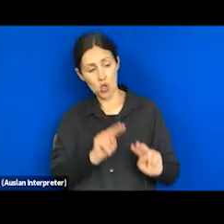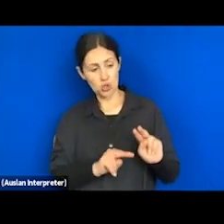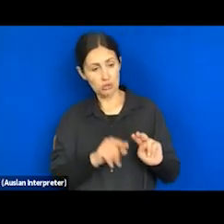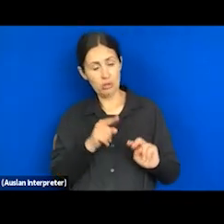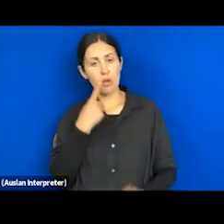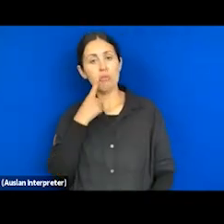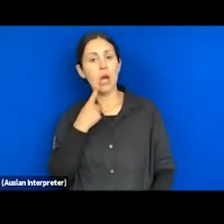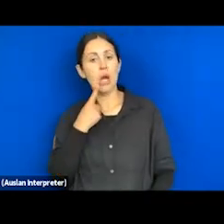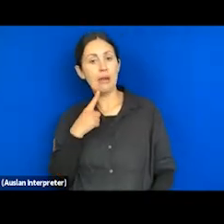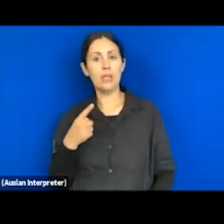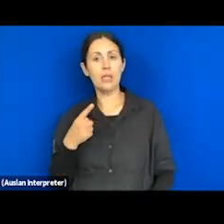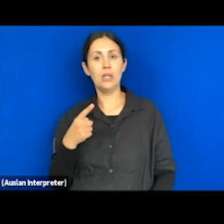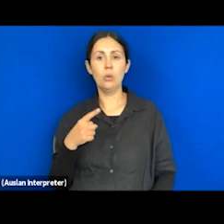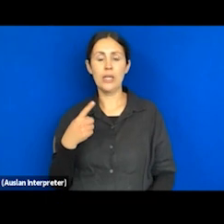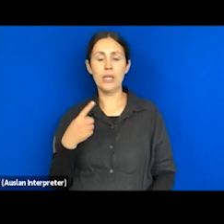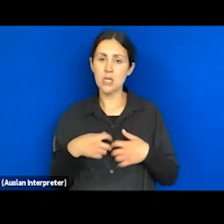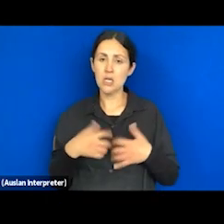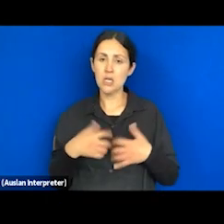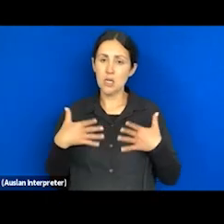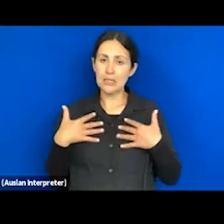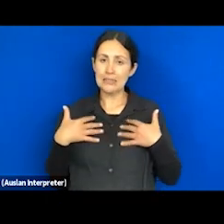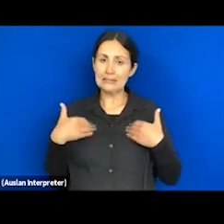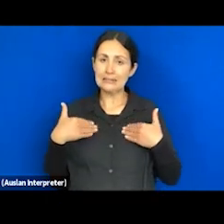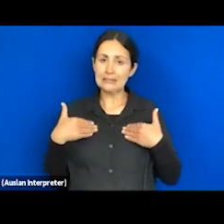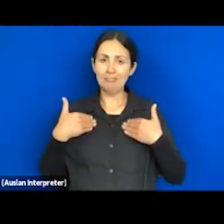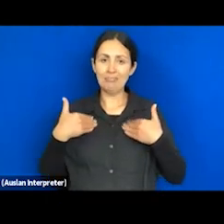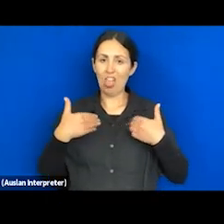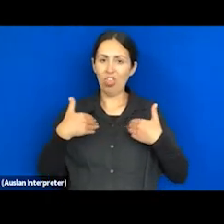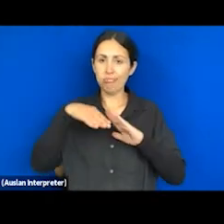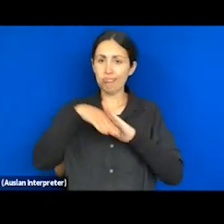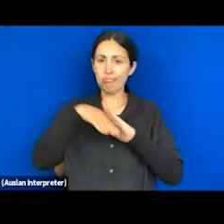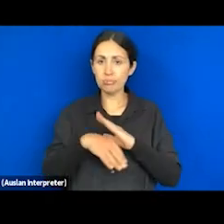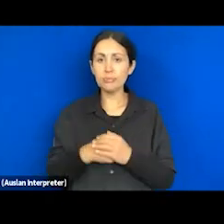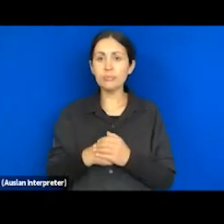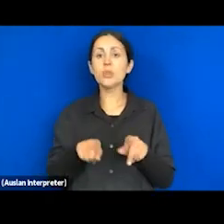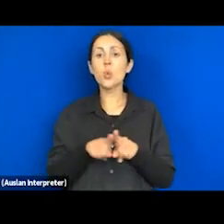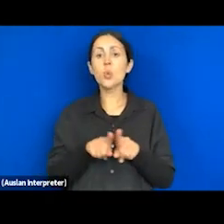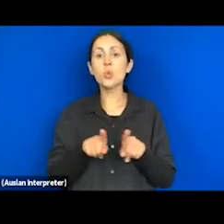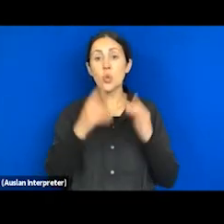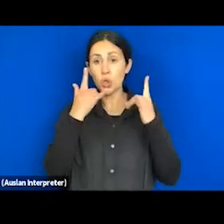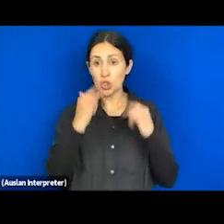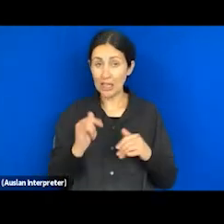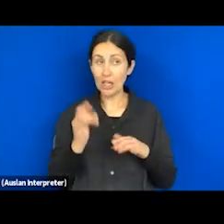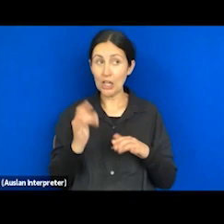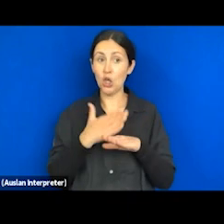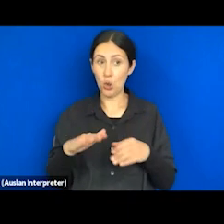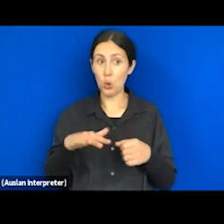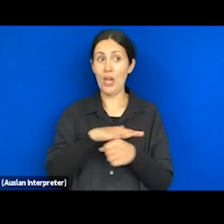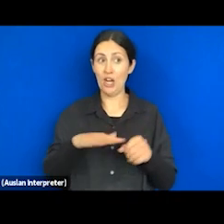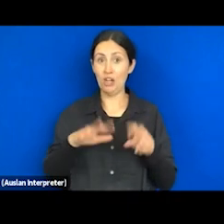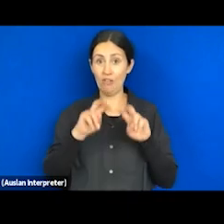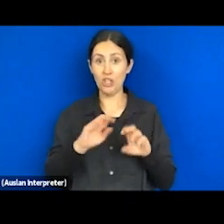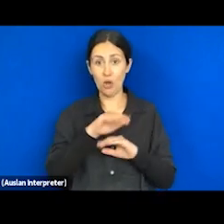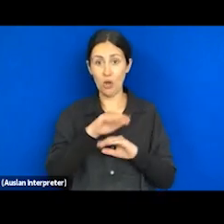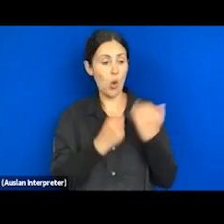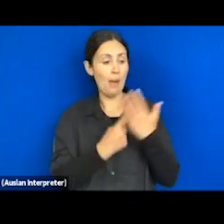as measured by the amphetamine withdrawal questionnaire and visual analog scales, as well as some really novel investigation into the sleep-wake cycle